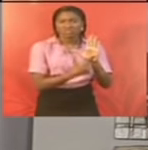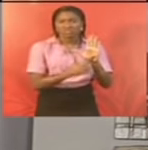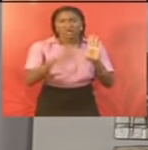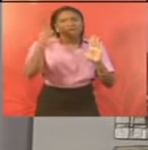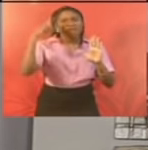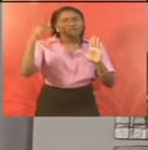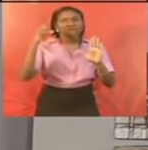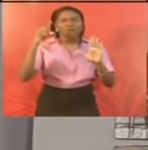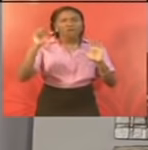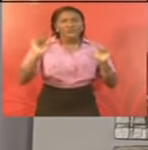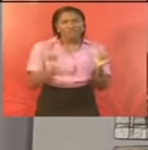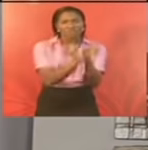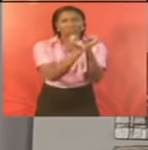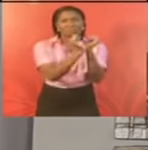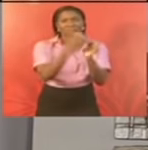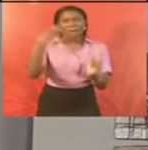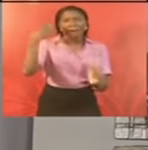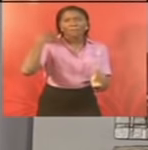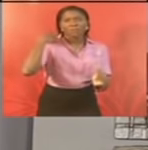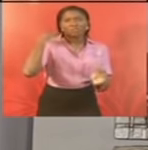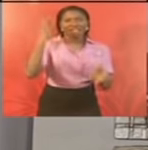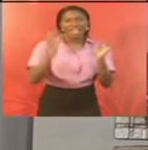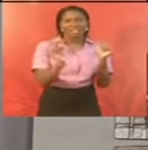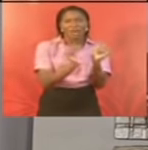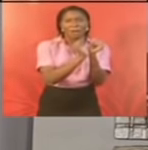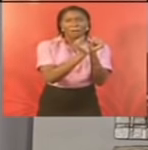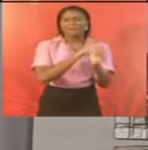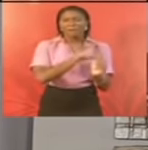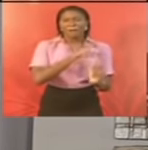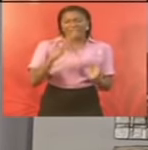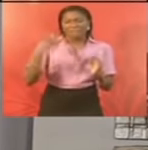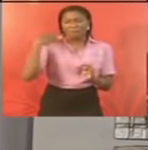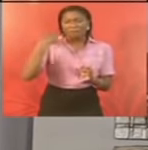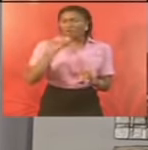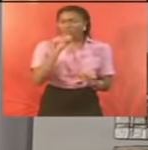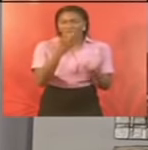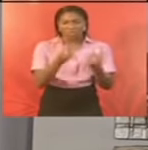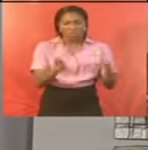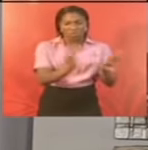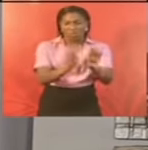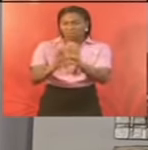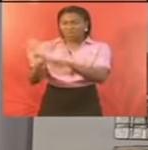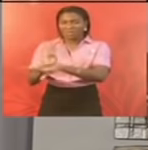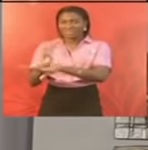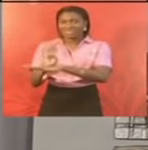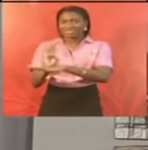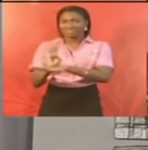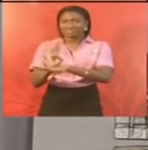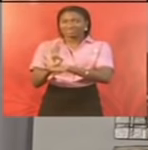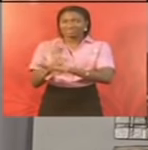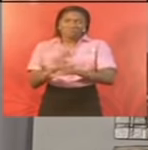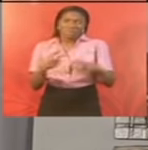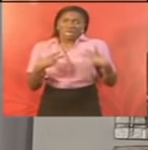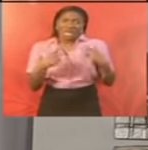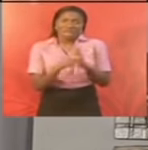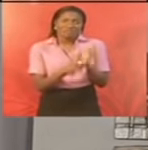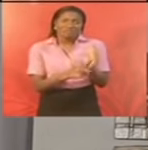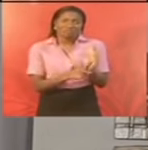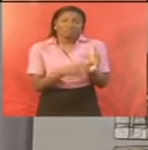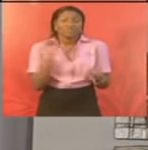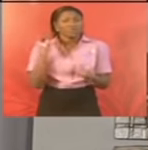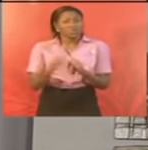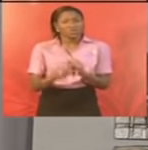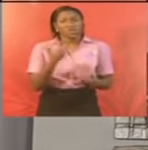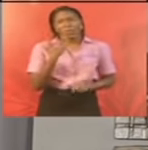hold employers accountable. What we are asking employers to do is do the simple